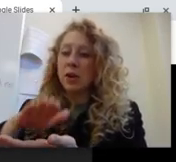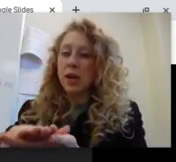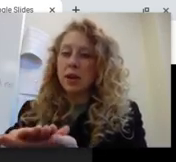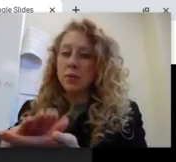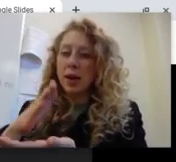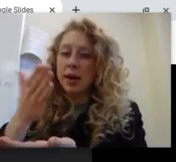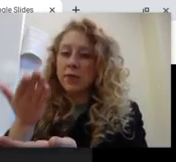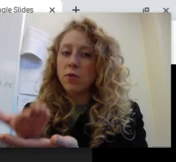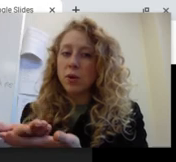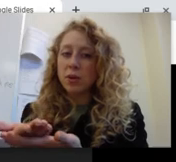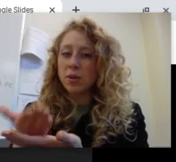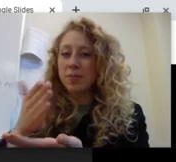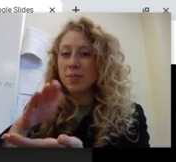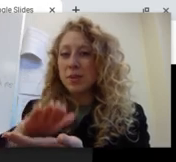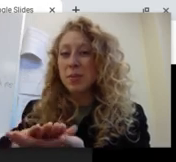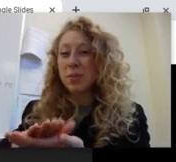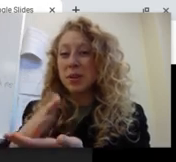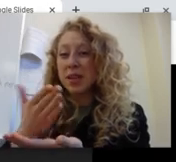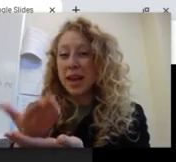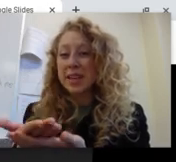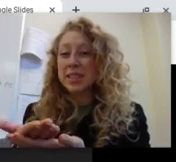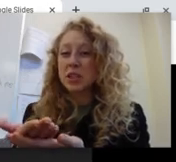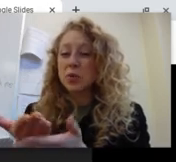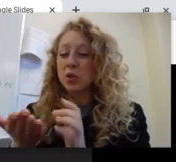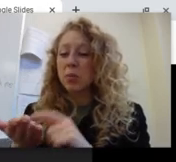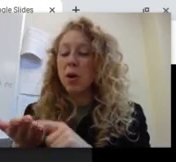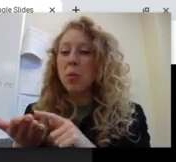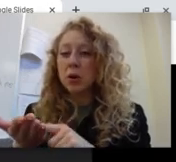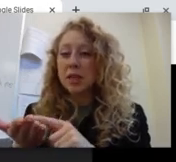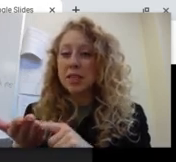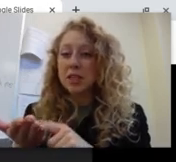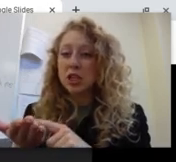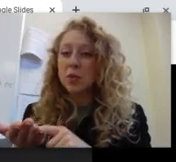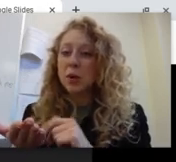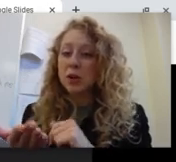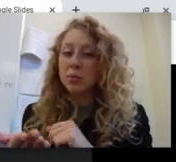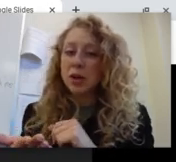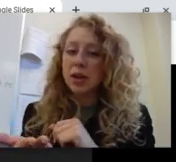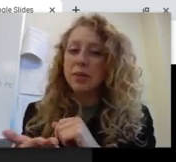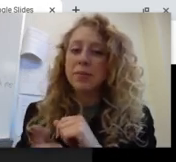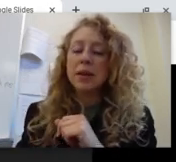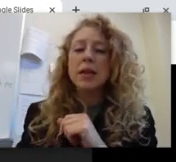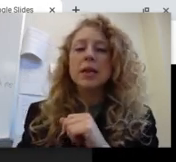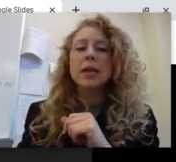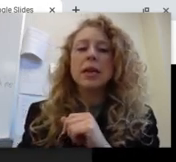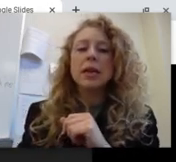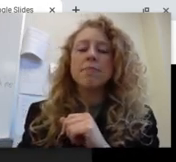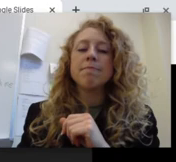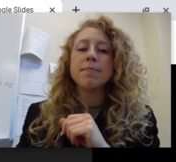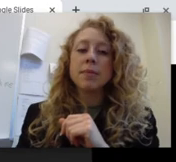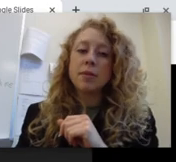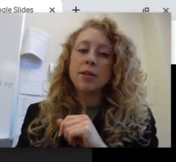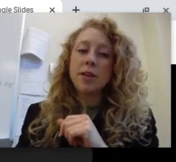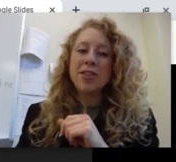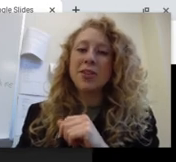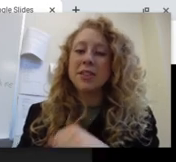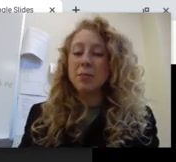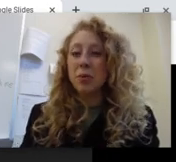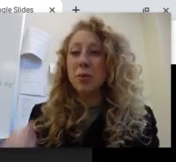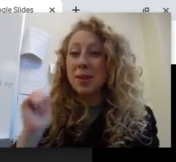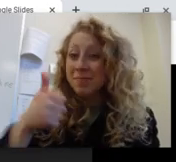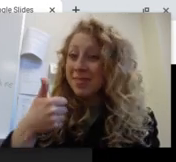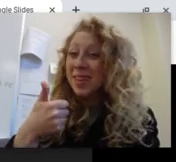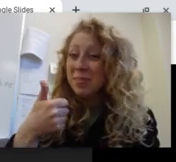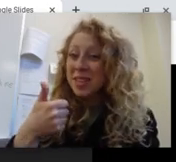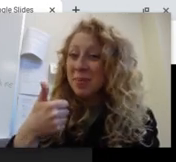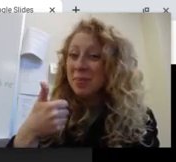flipping your hand back and forth. But really that has to do with your palm orientation and where you're putting it. Other example